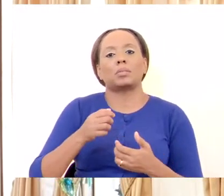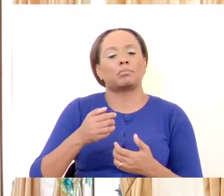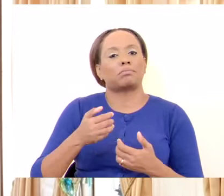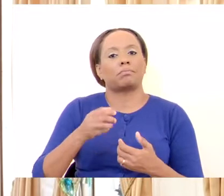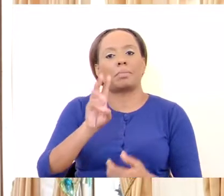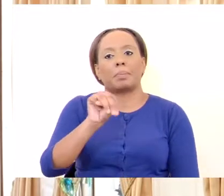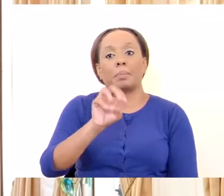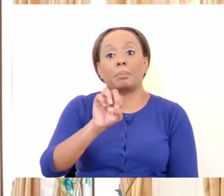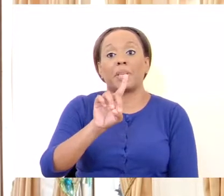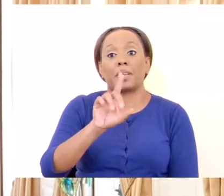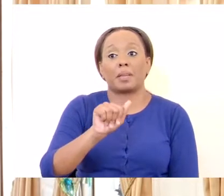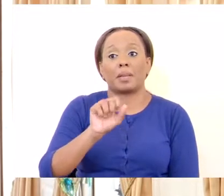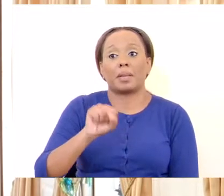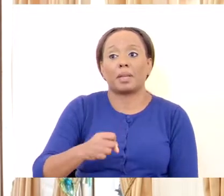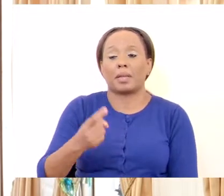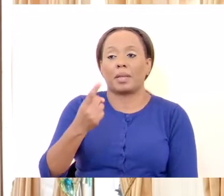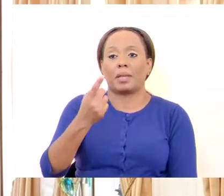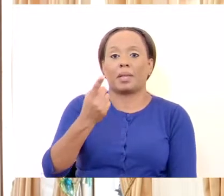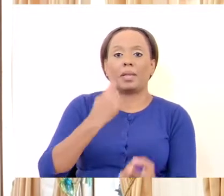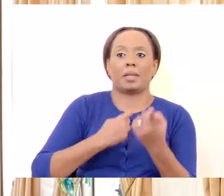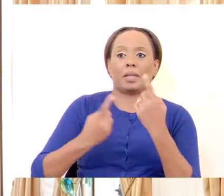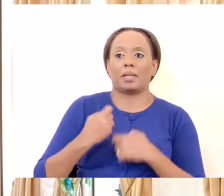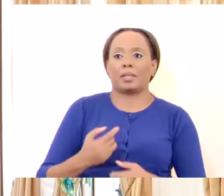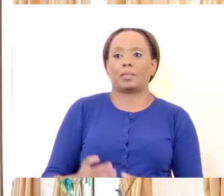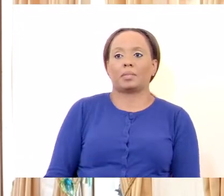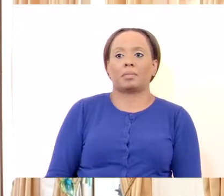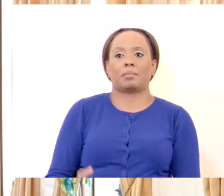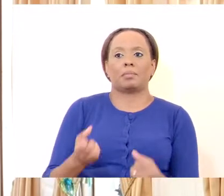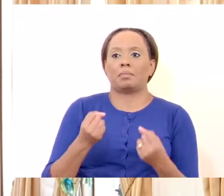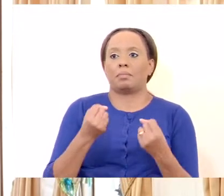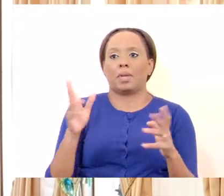who are with us today. We seem to have a full house.